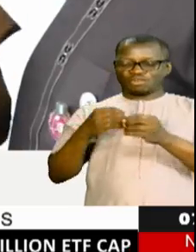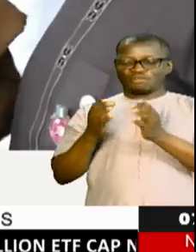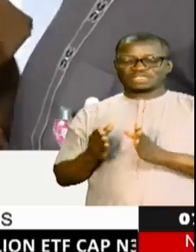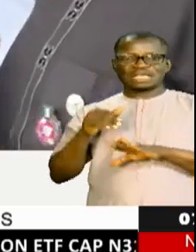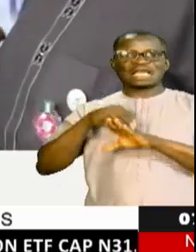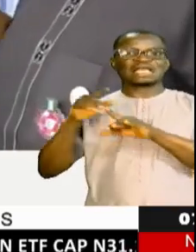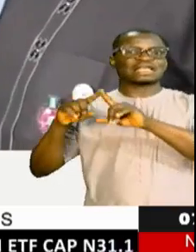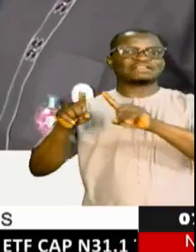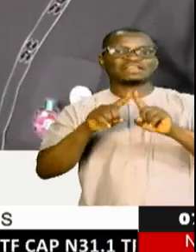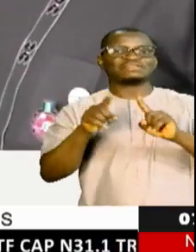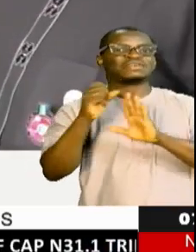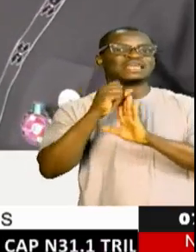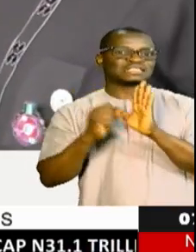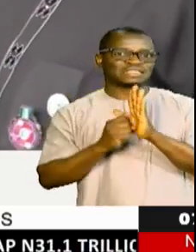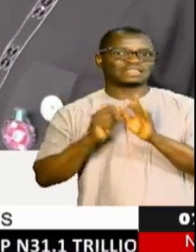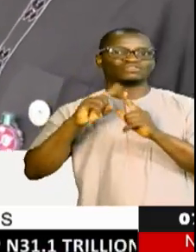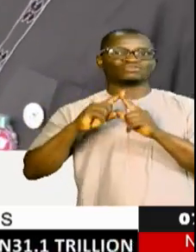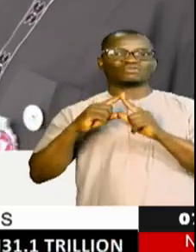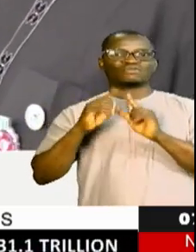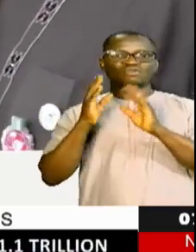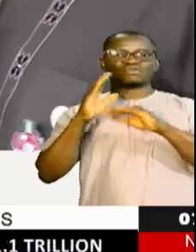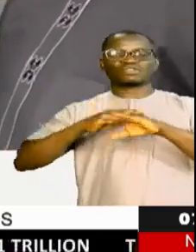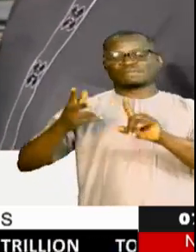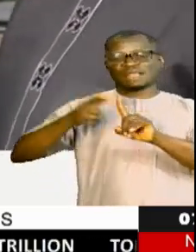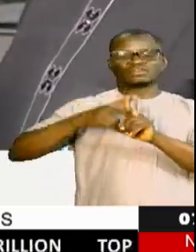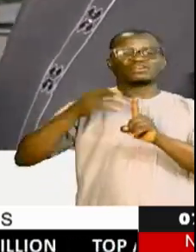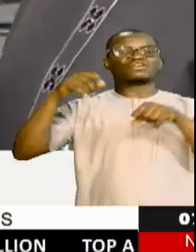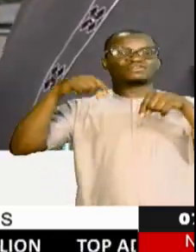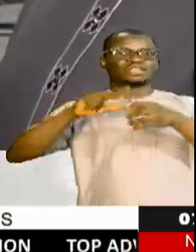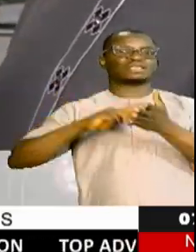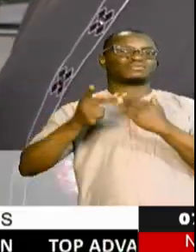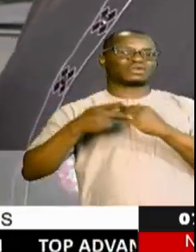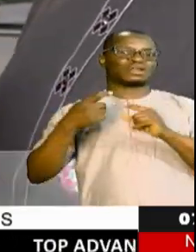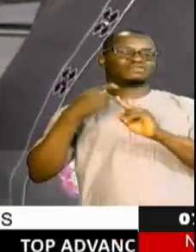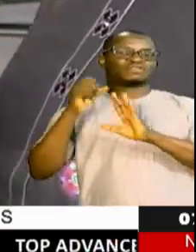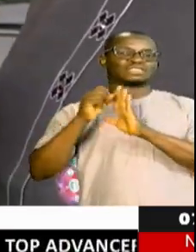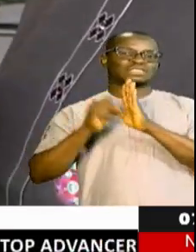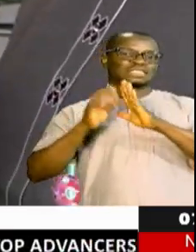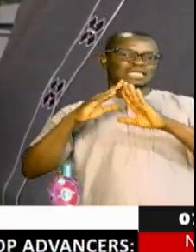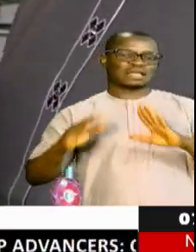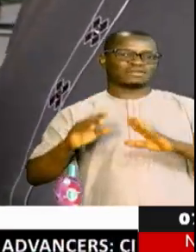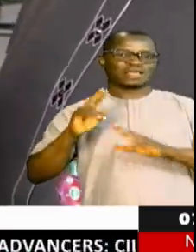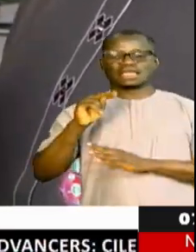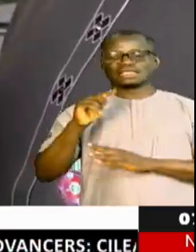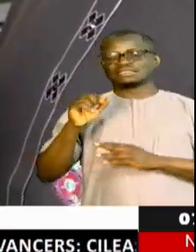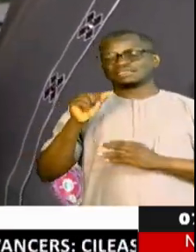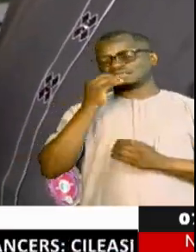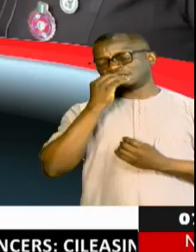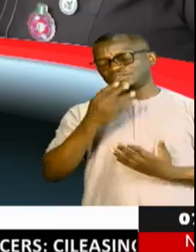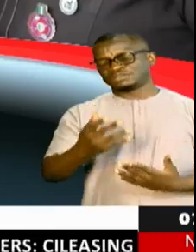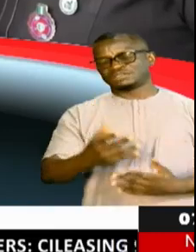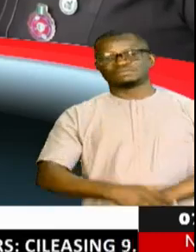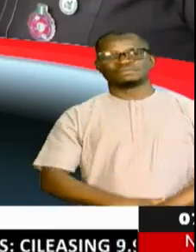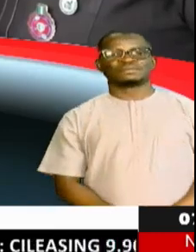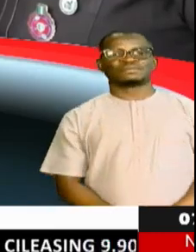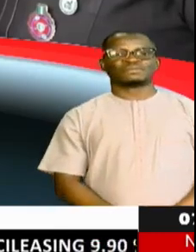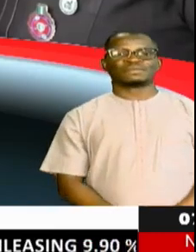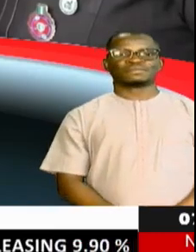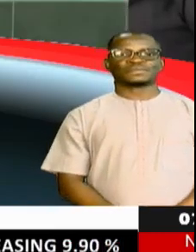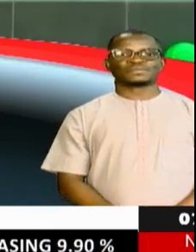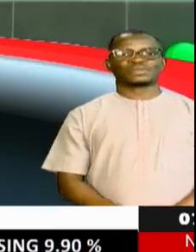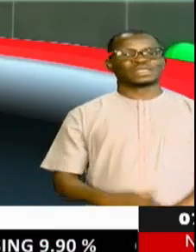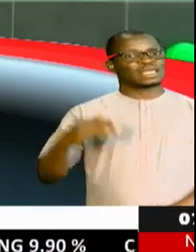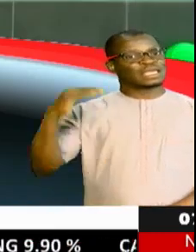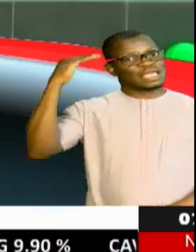states to enhance the implementation of the program. In the State House, Adeni Itaiwo, NTA News. The